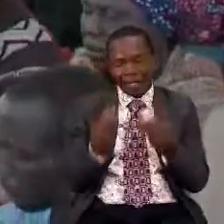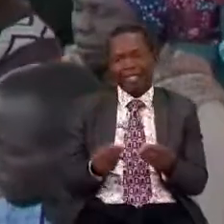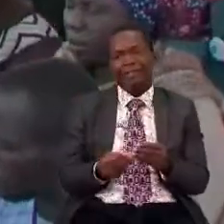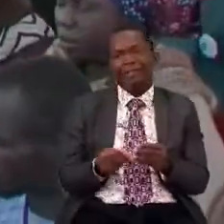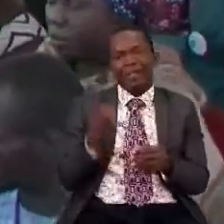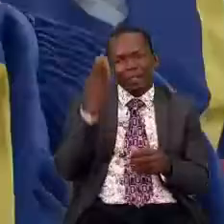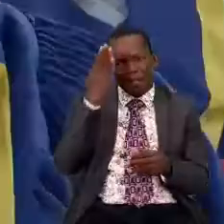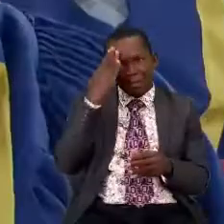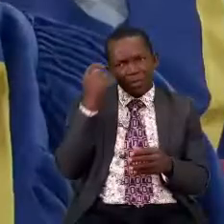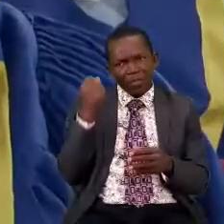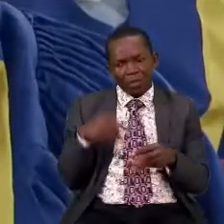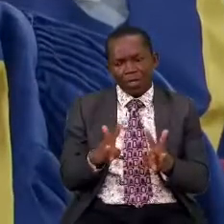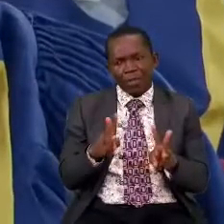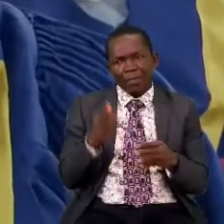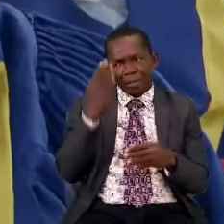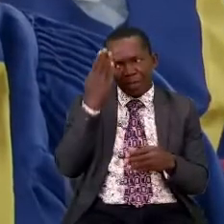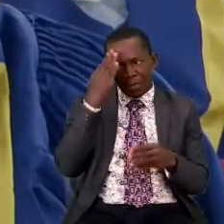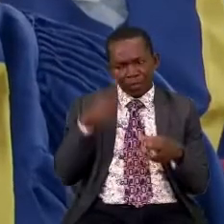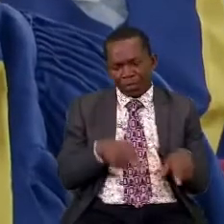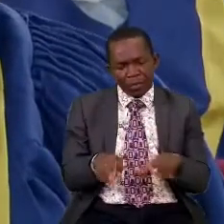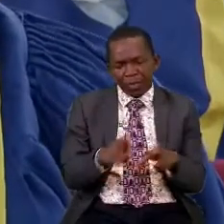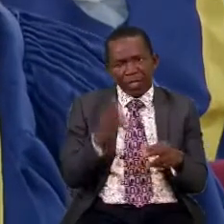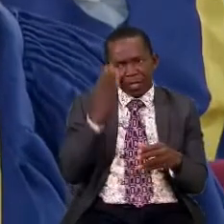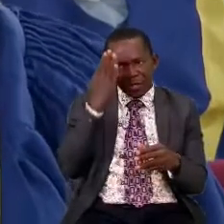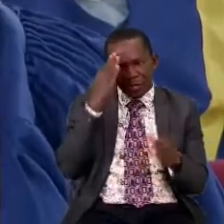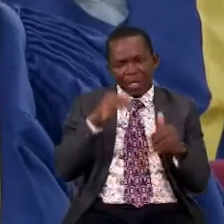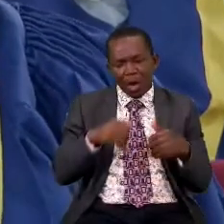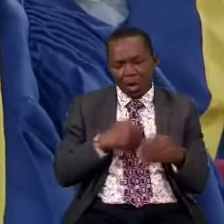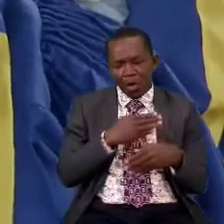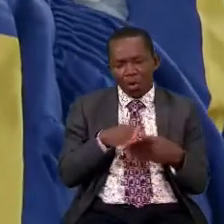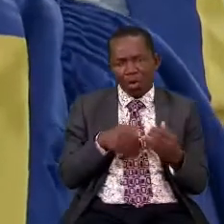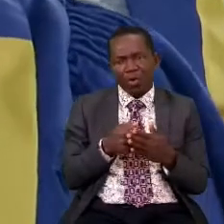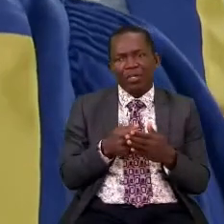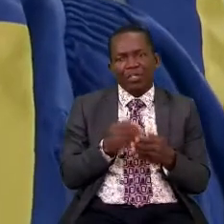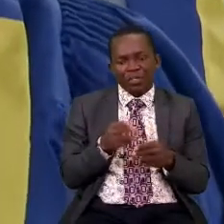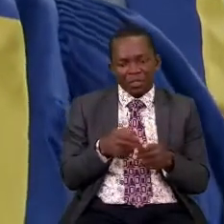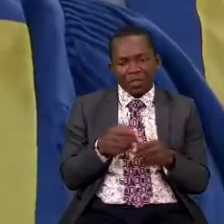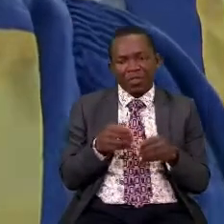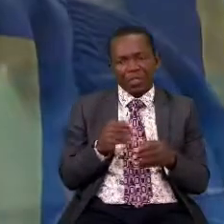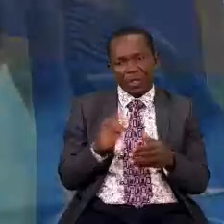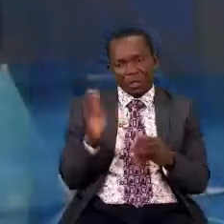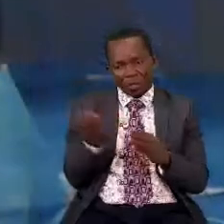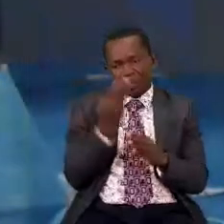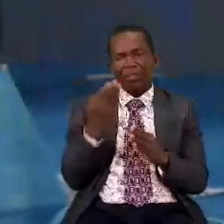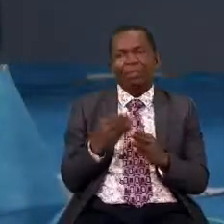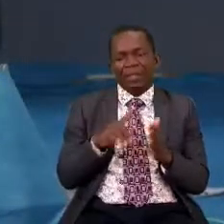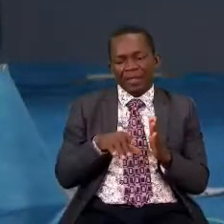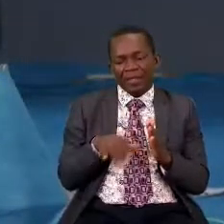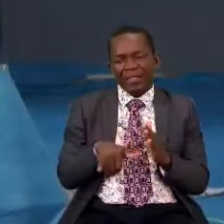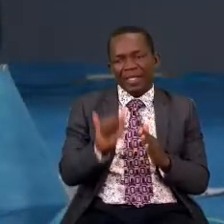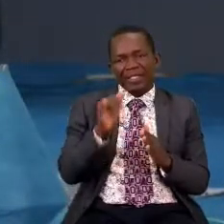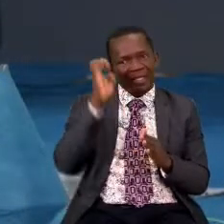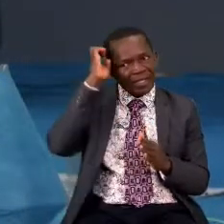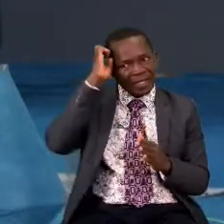he waited. It's not about knowledge. It's not about skill. It's not about power. It's